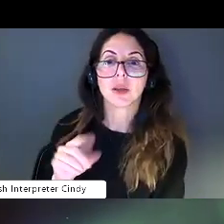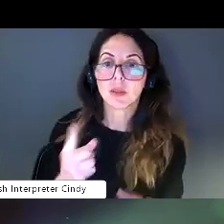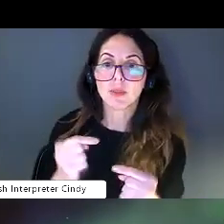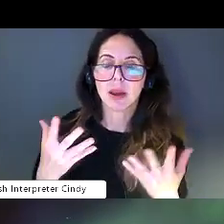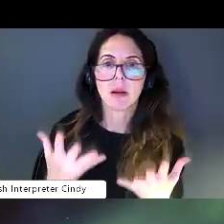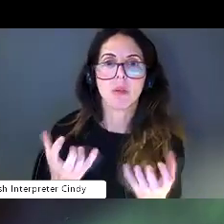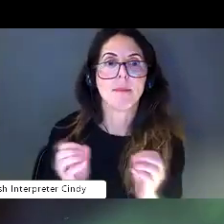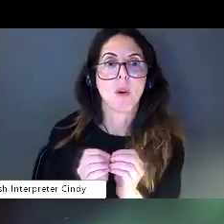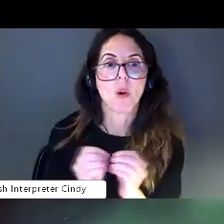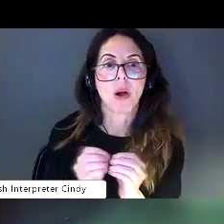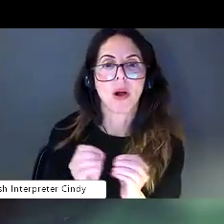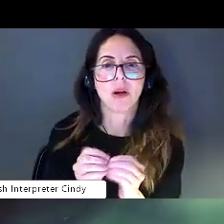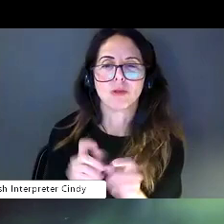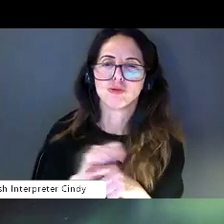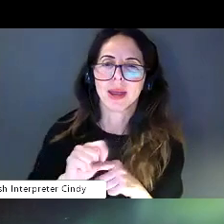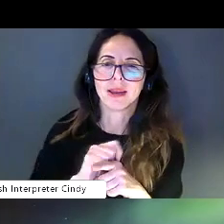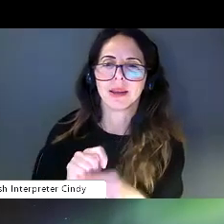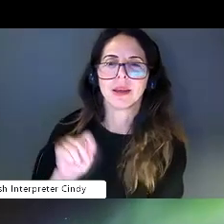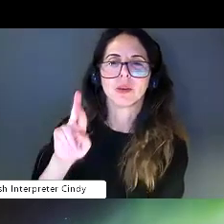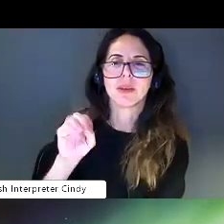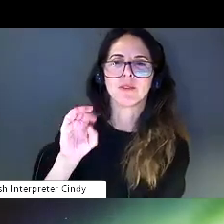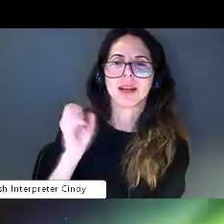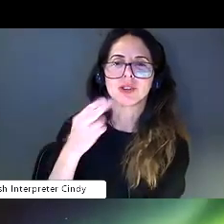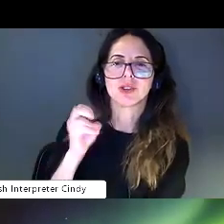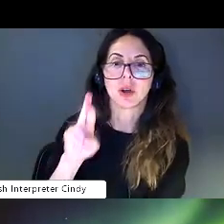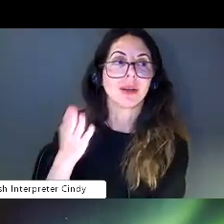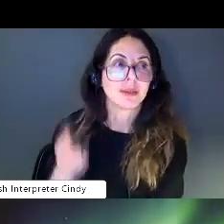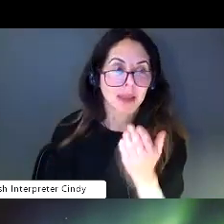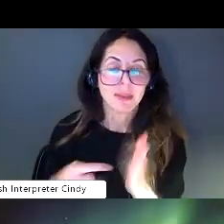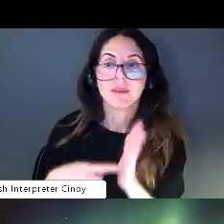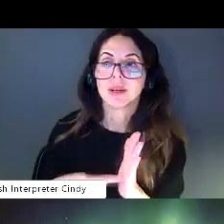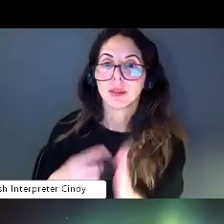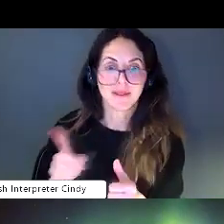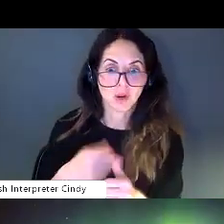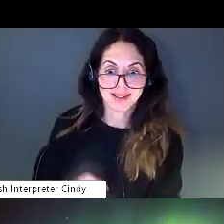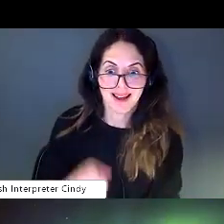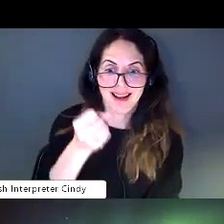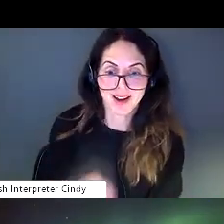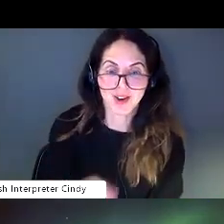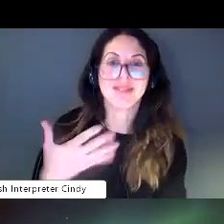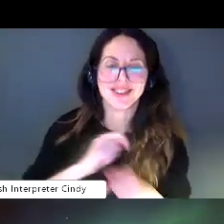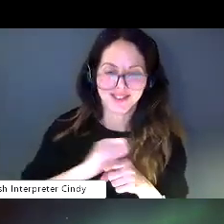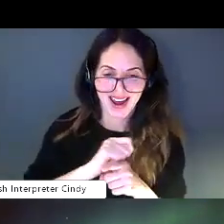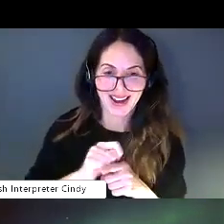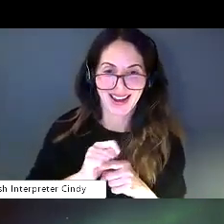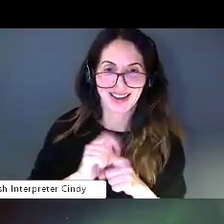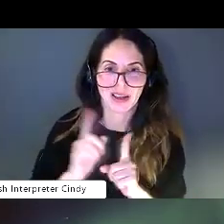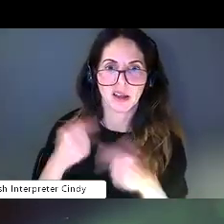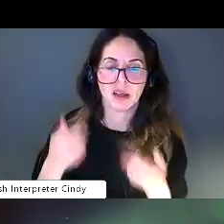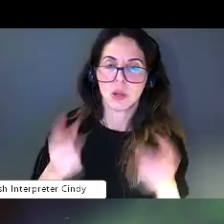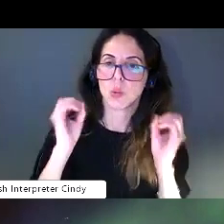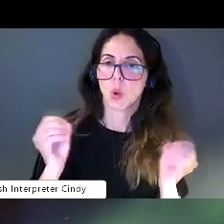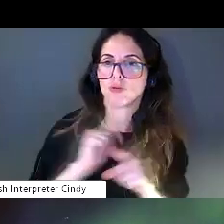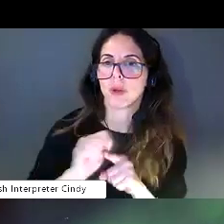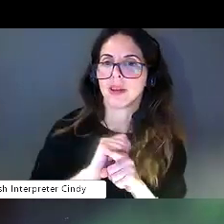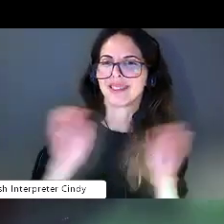trainings. Some indicated that they received training during their orientation on identifying abuse and neglect, and then they never received any follow-up training since